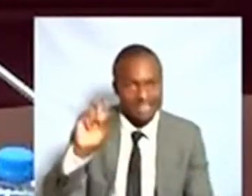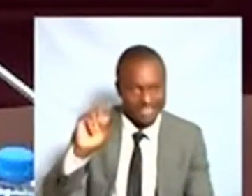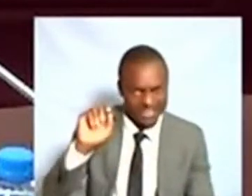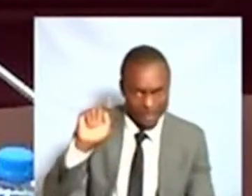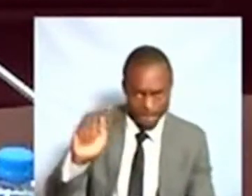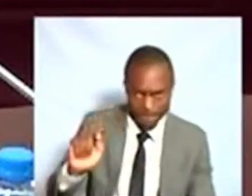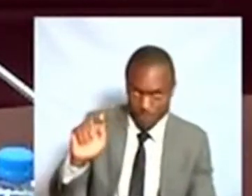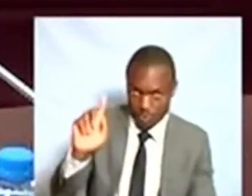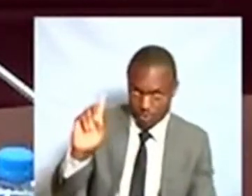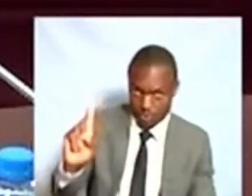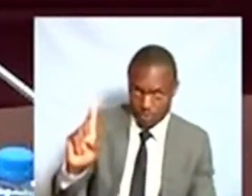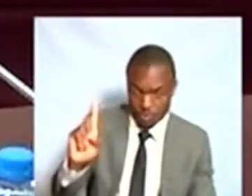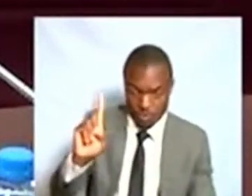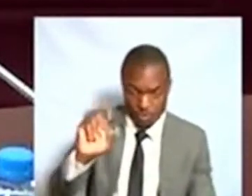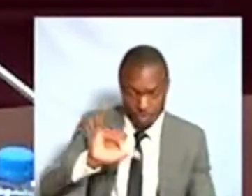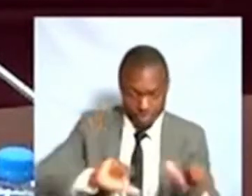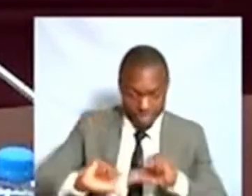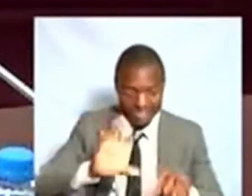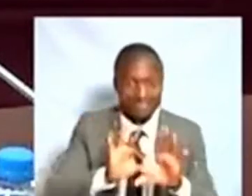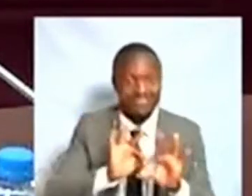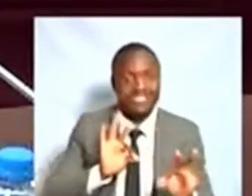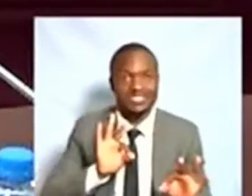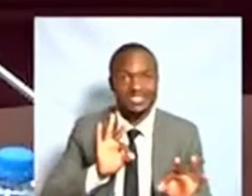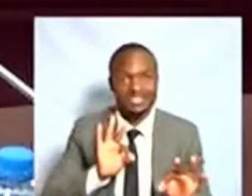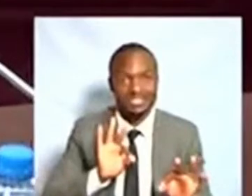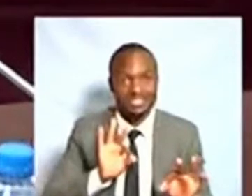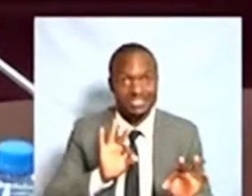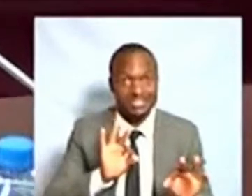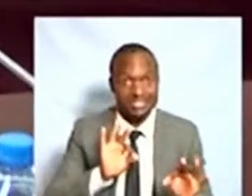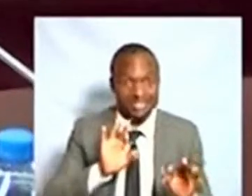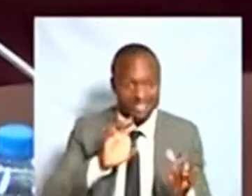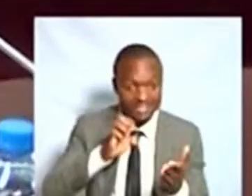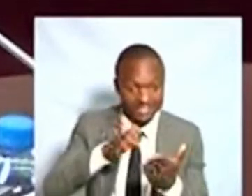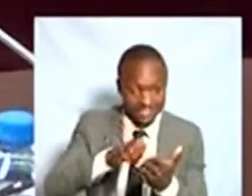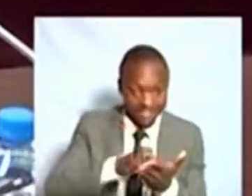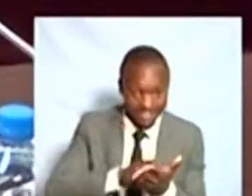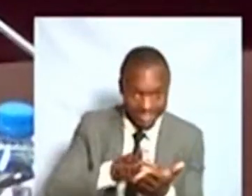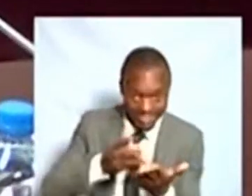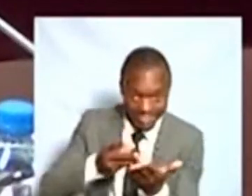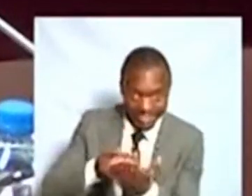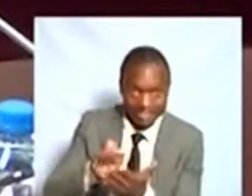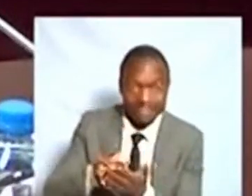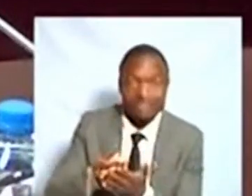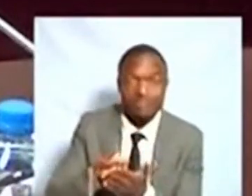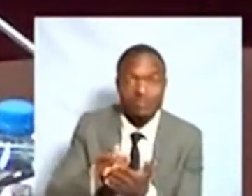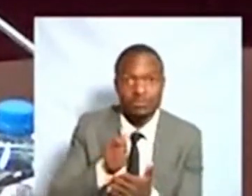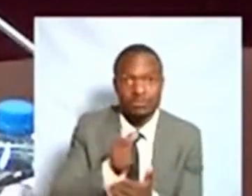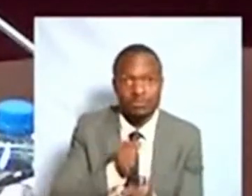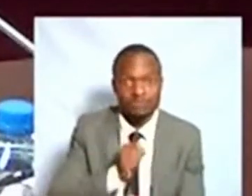30.1, audit findings. An examination of financial and other records.